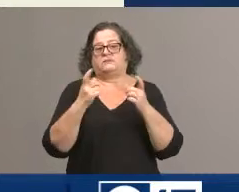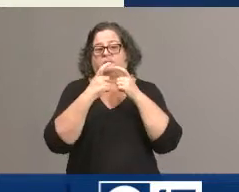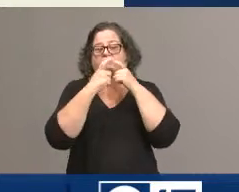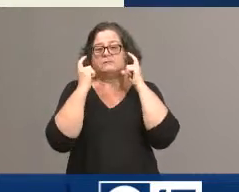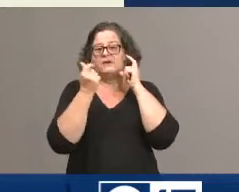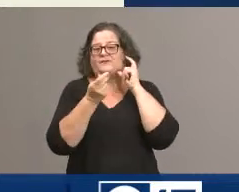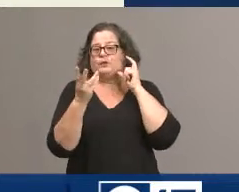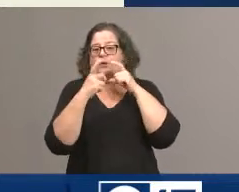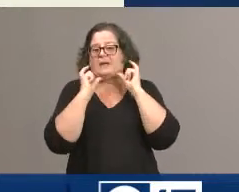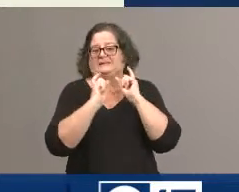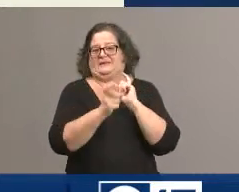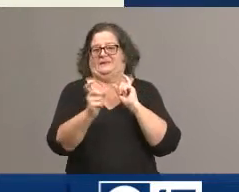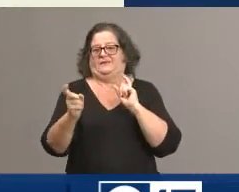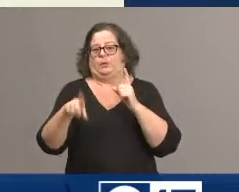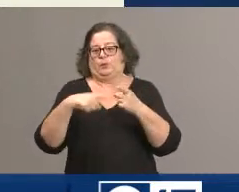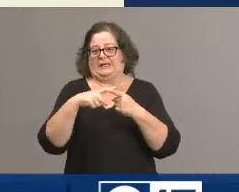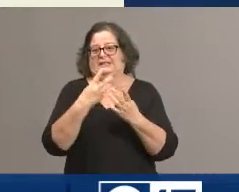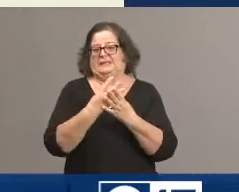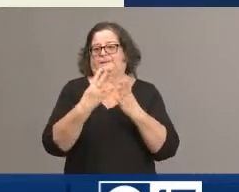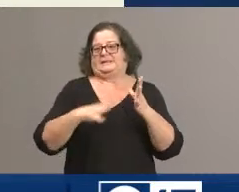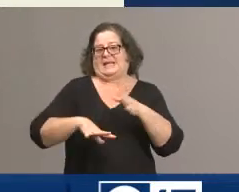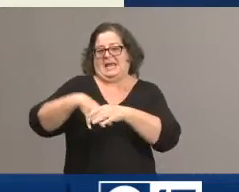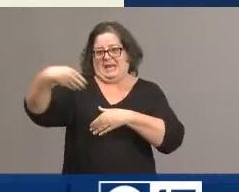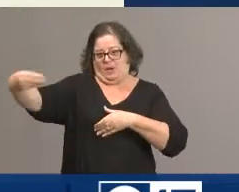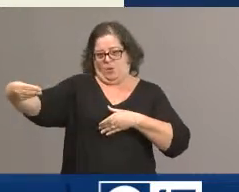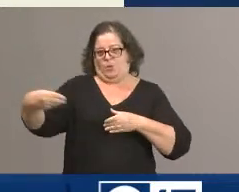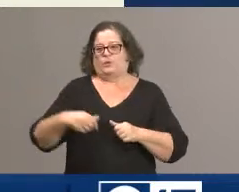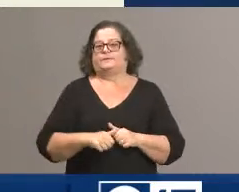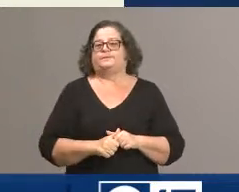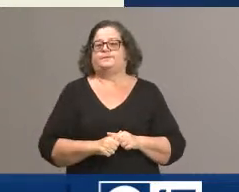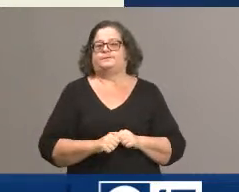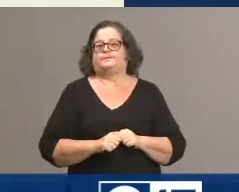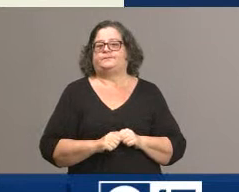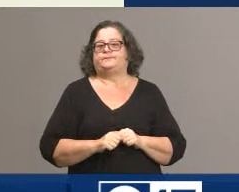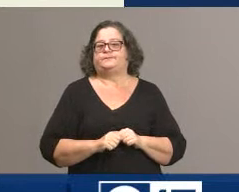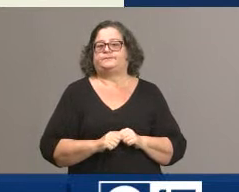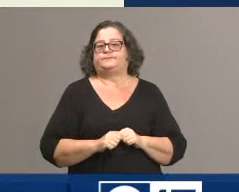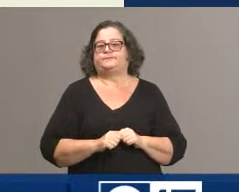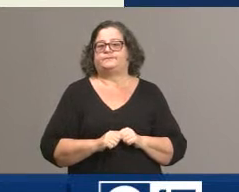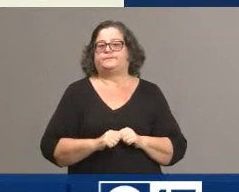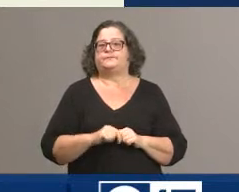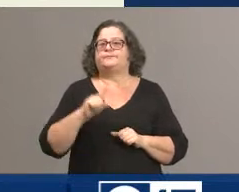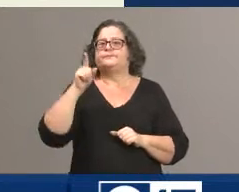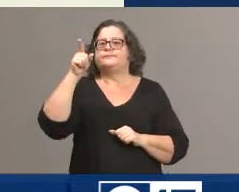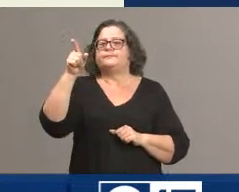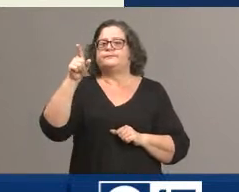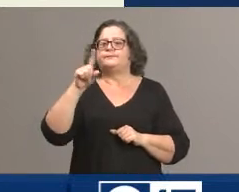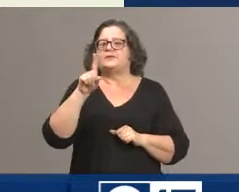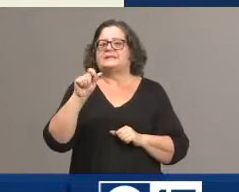We're going to go back to the room here. Zach, Henshaw, and we'll go to Dennis and Brad.